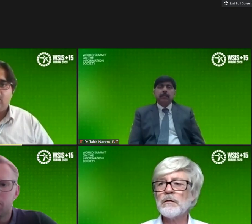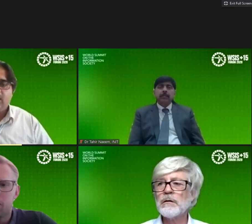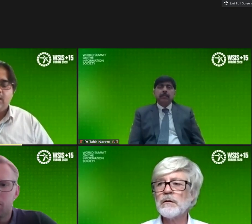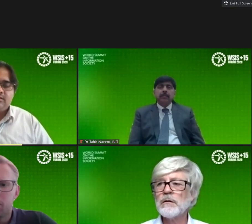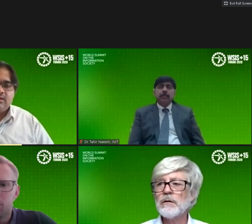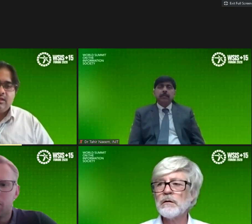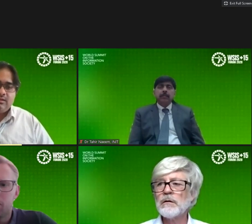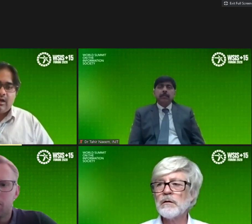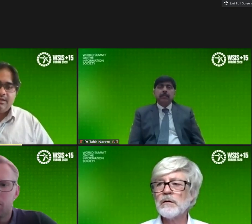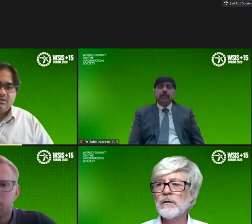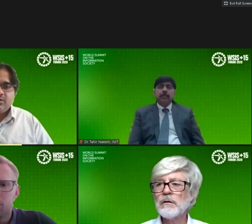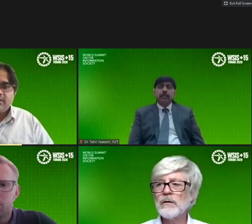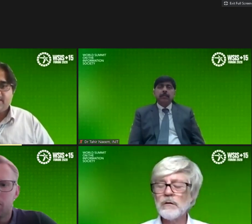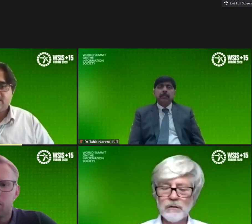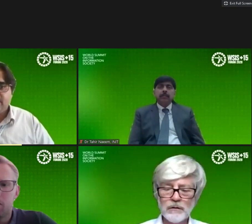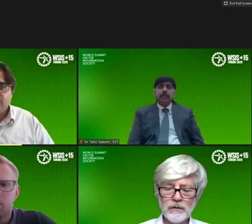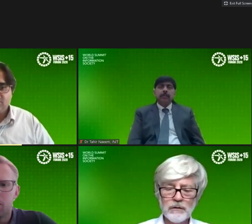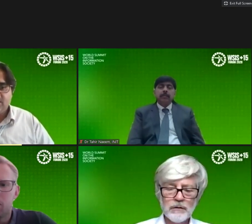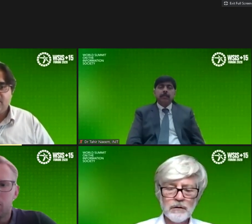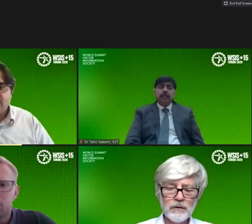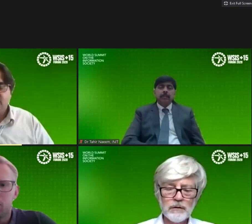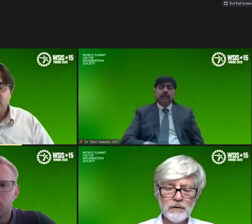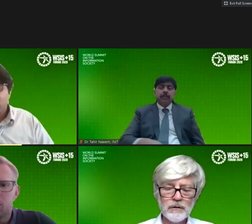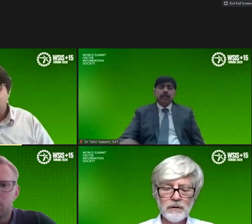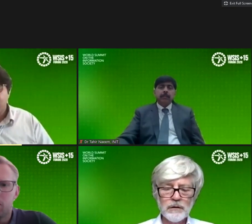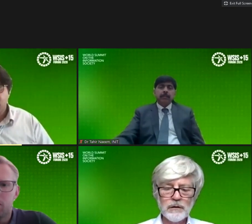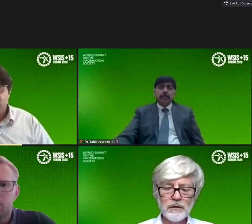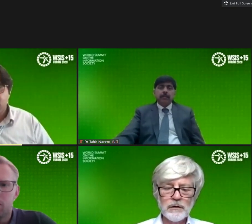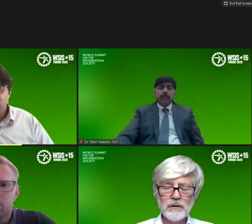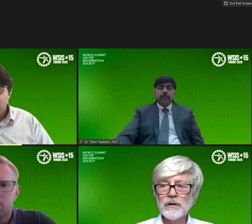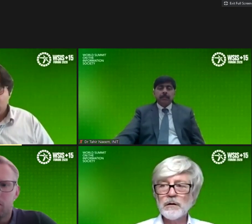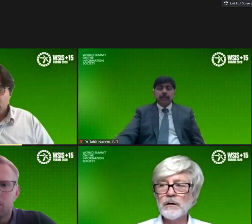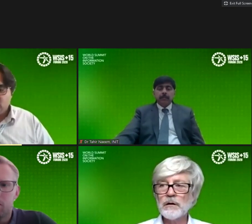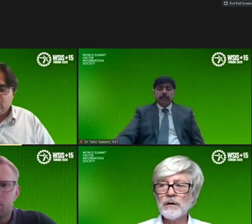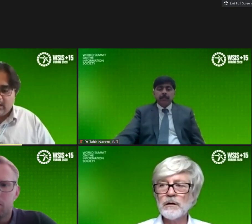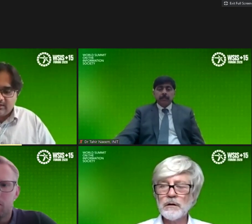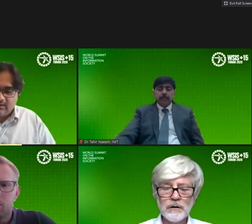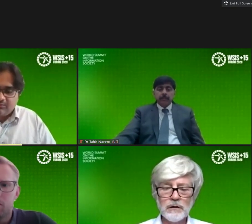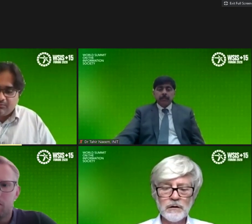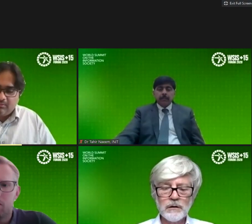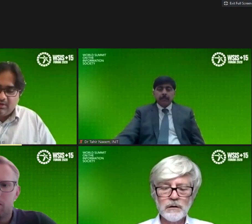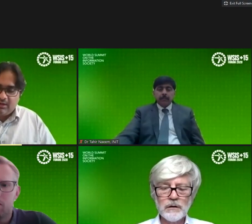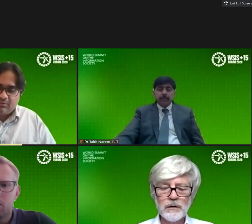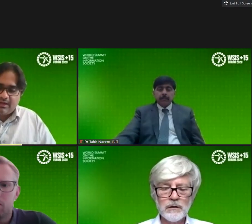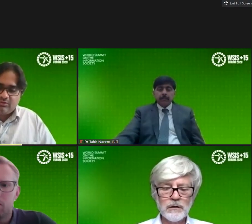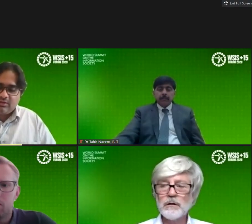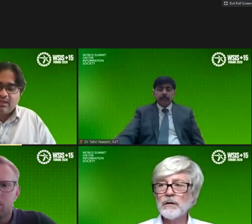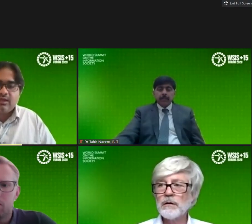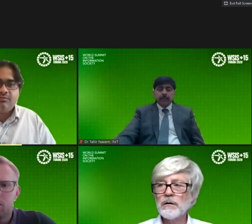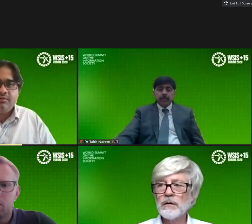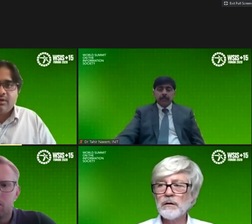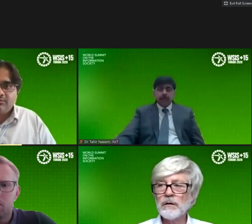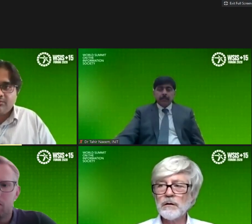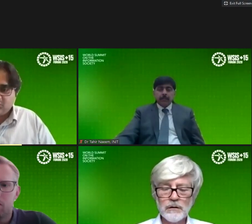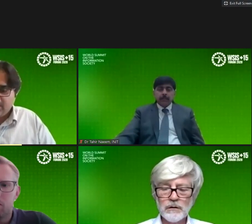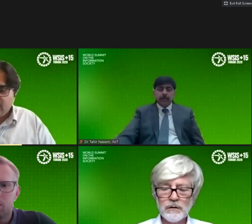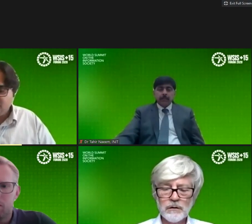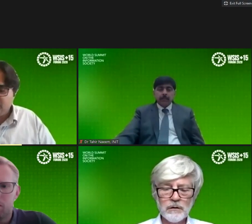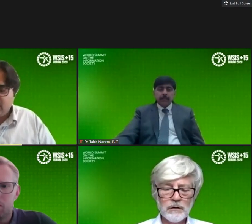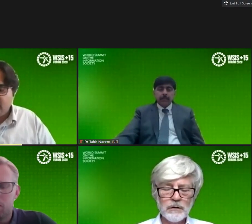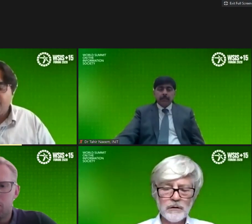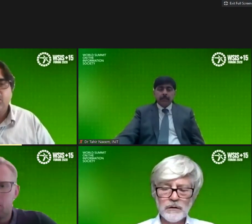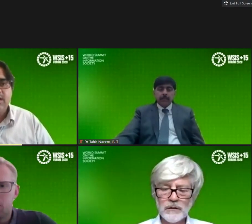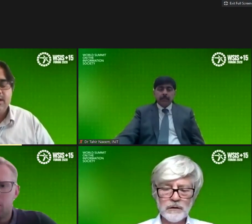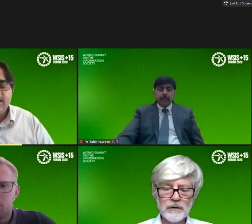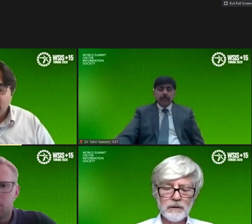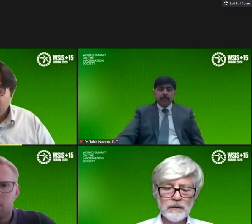init@comsats.edu.pk or the ITU address that was given at the start of the session. So I think formally, I would like to thank everyone for showing up.